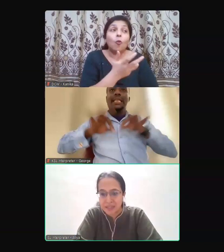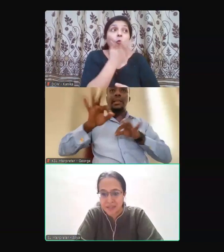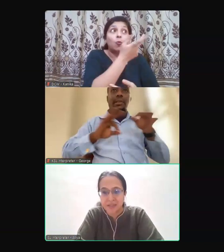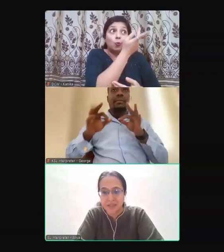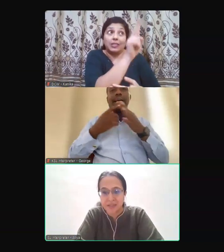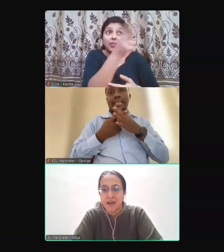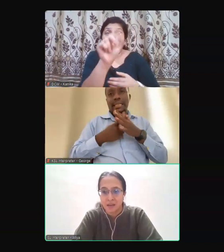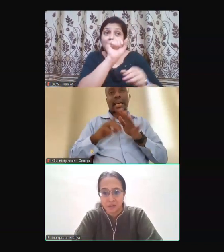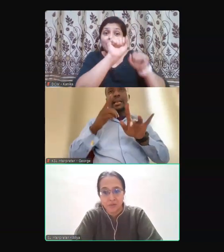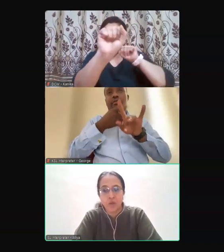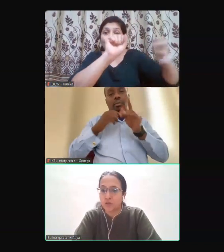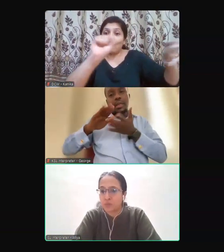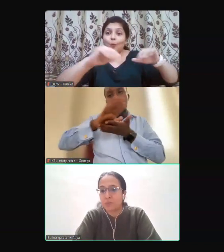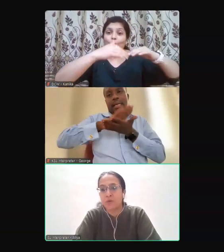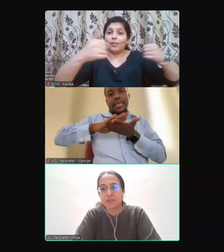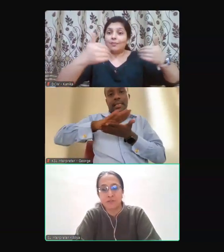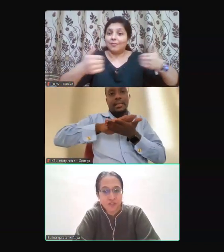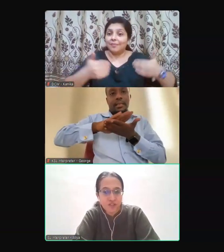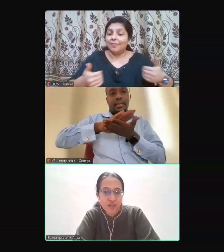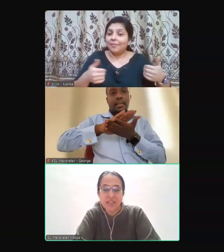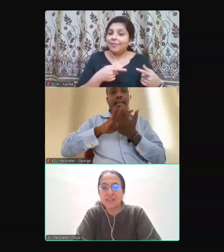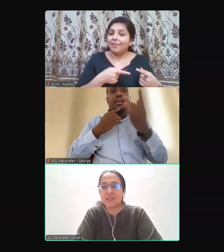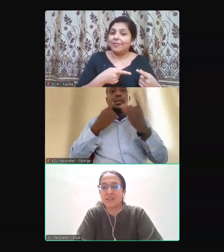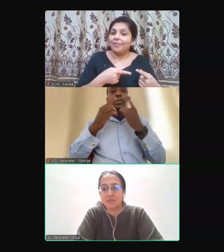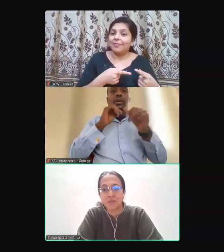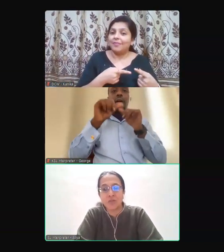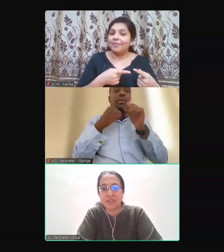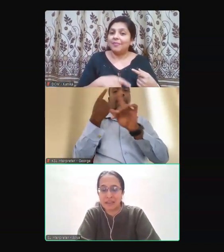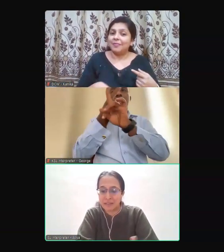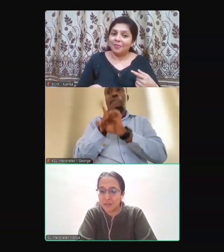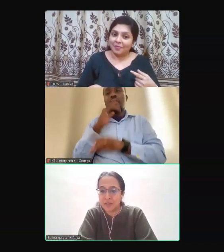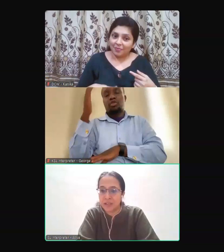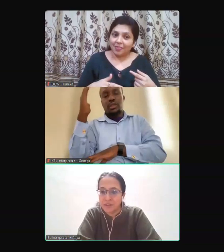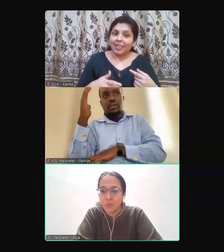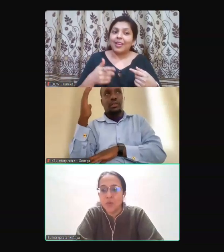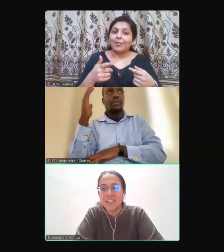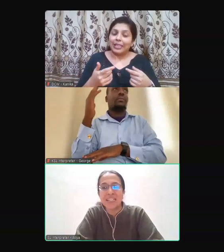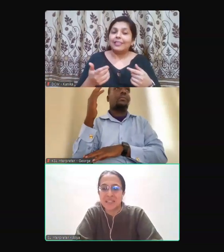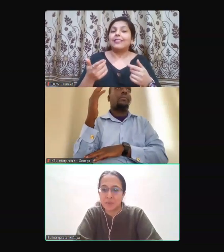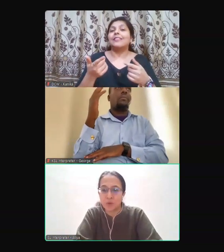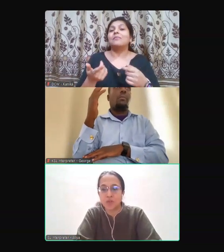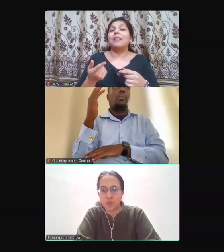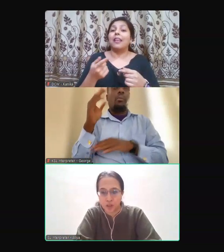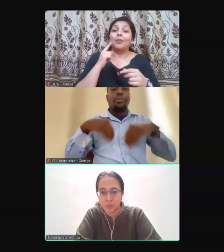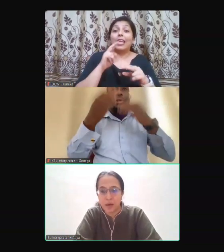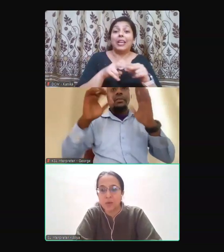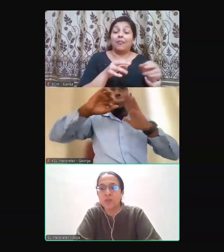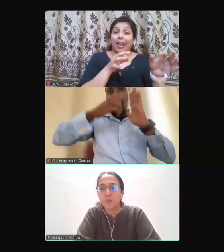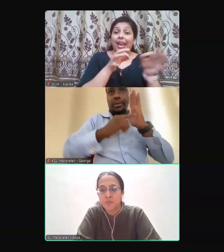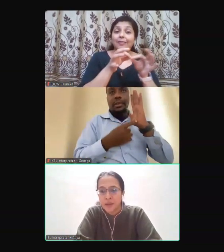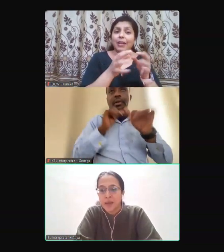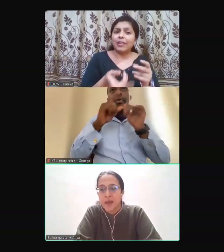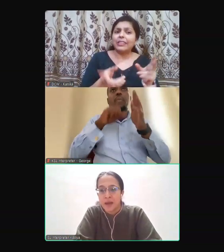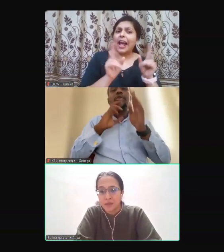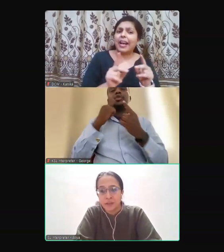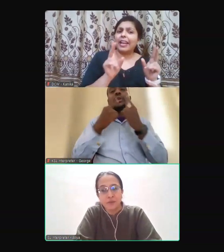very basic. Talk to them about the different trees, give them more details about what you're talking about.